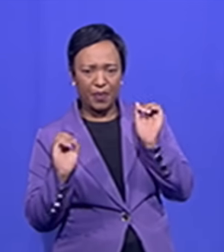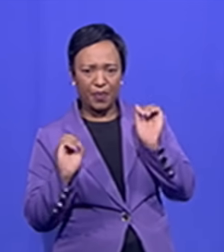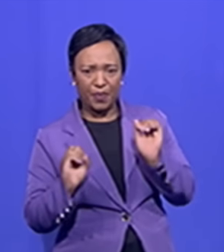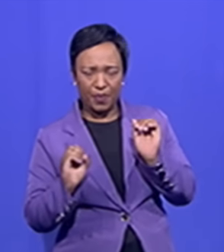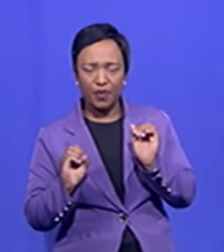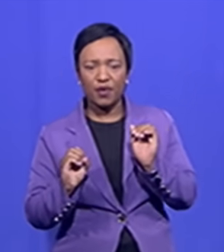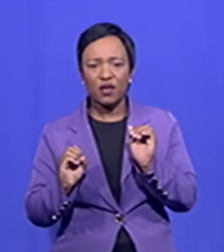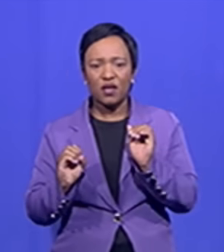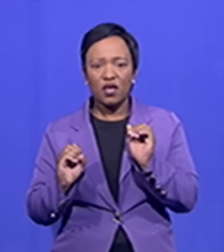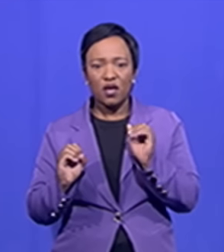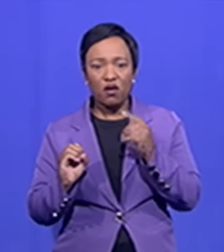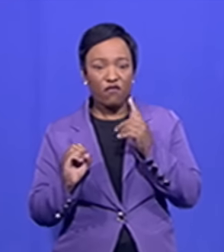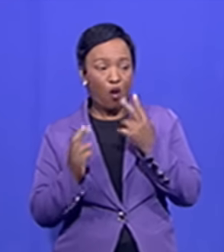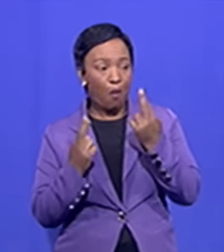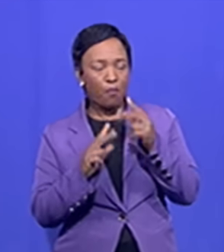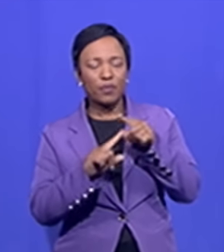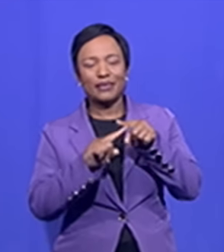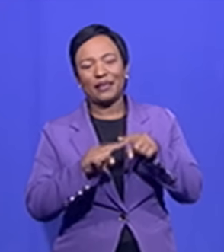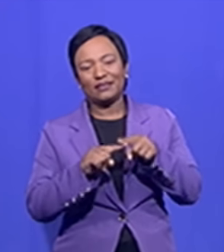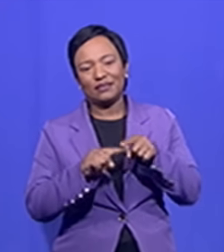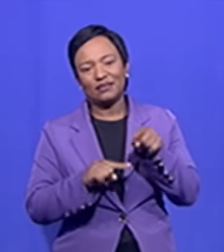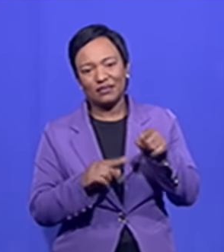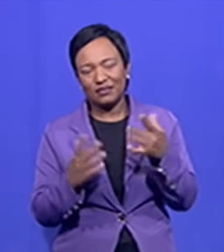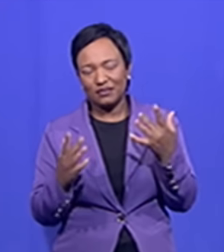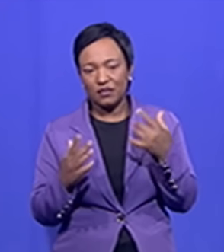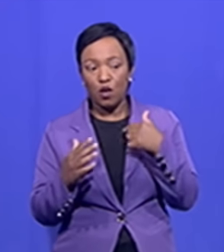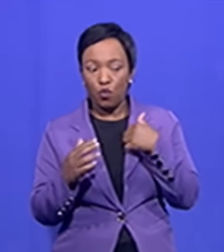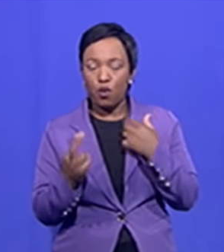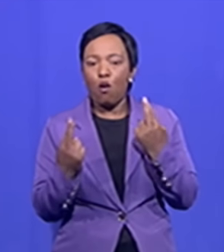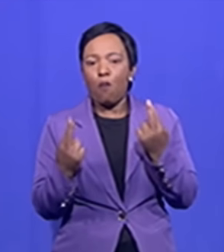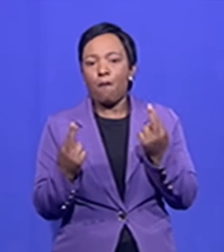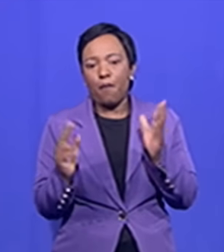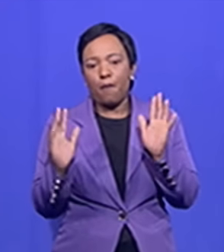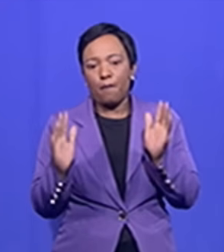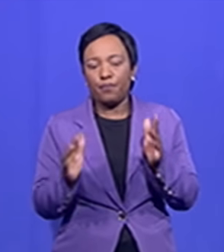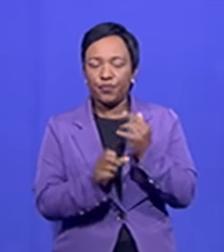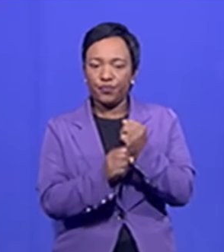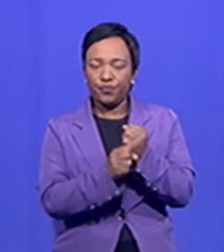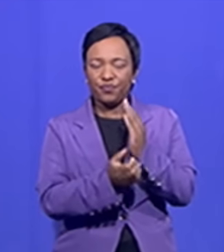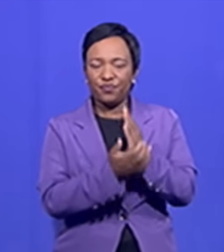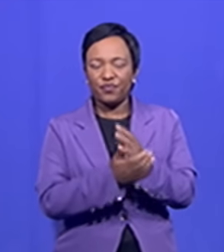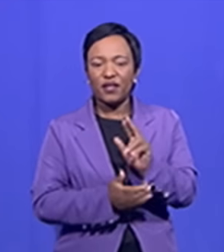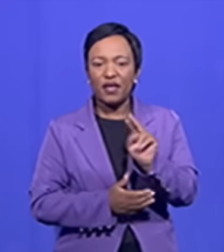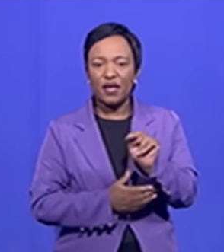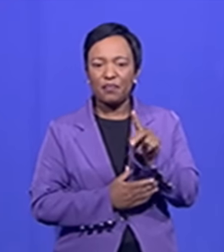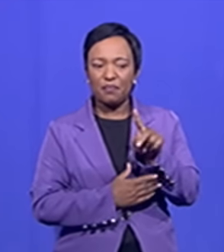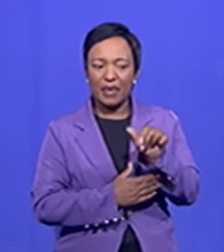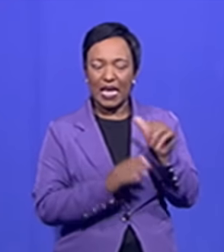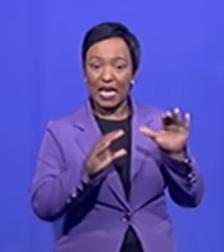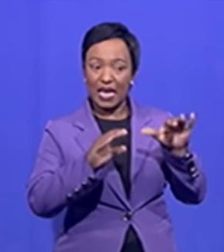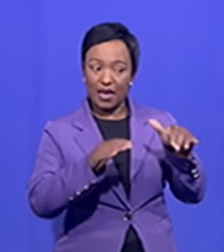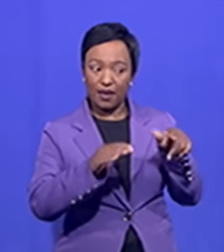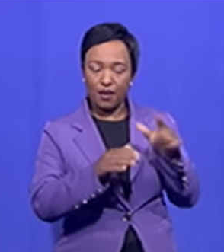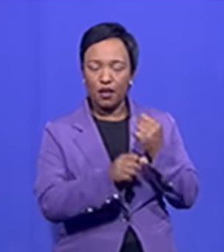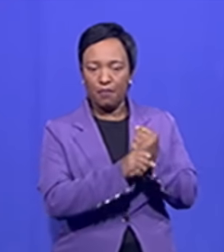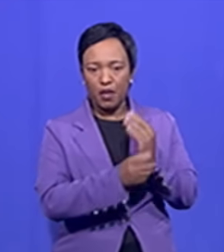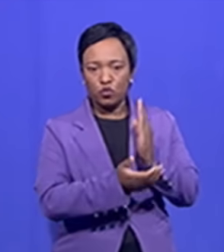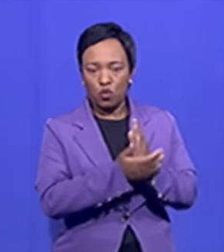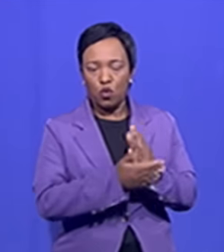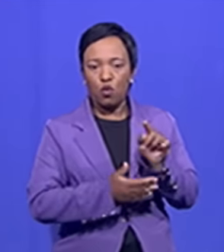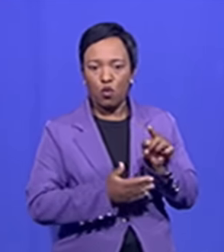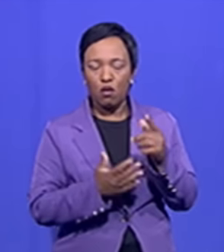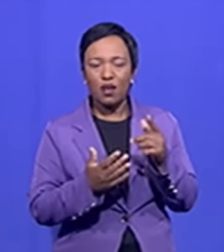sekgwa ka re ho conditional. Rena le tshepo fela ga ba ka make sure NPA ka make sure gore e tlotlhora